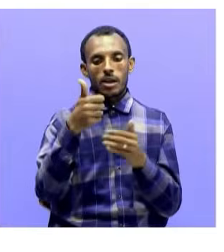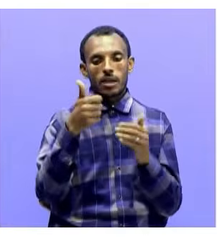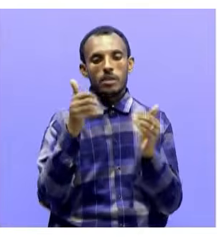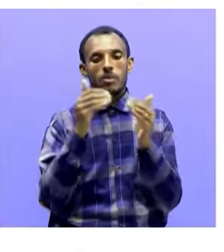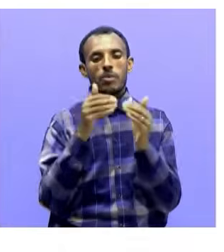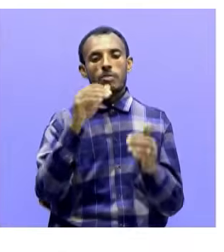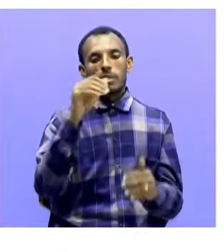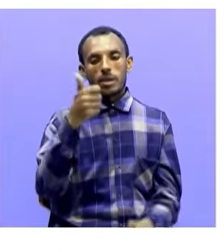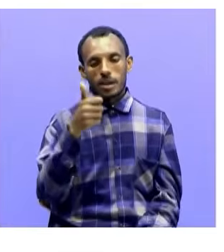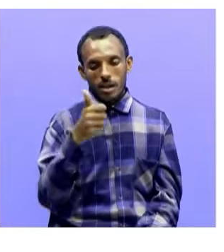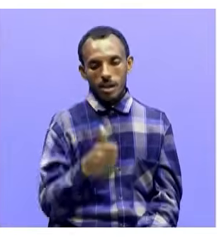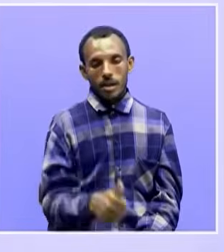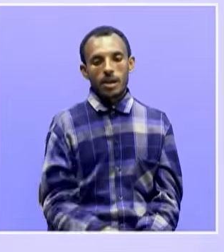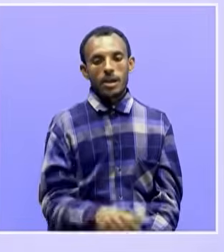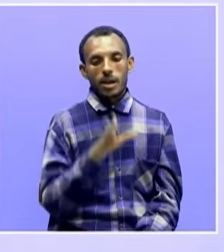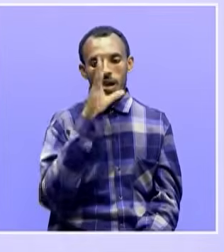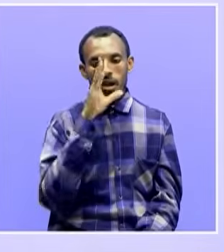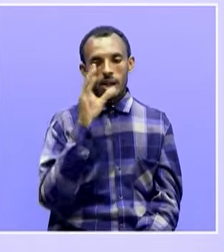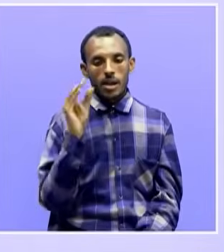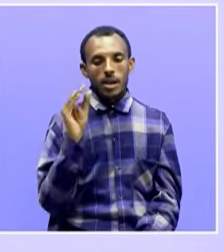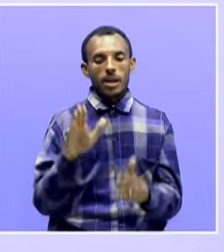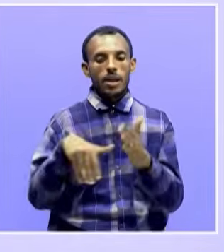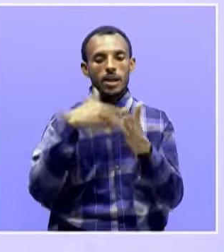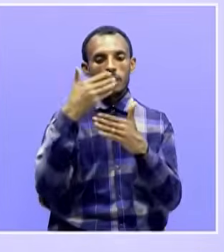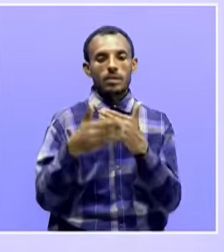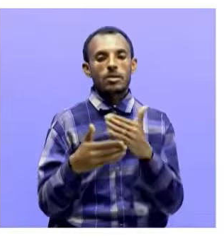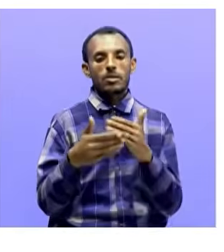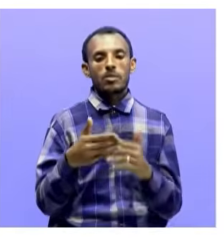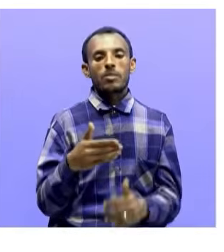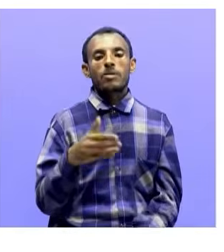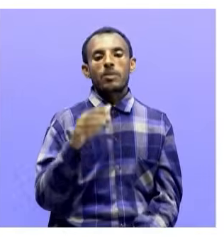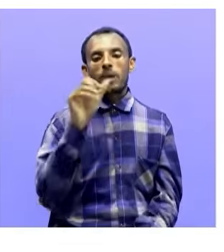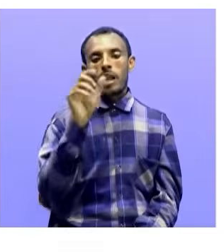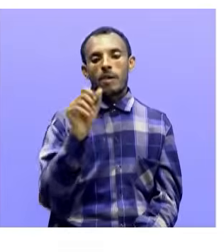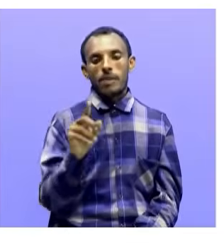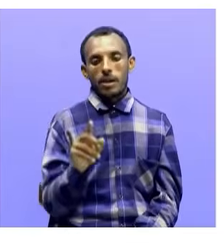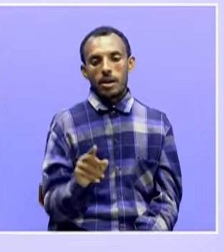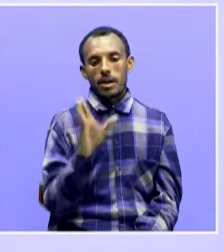again. And next to that we have 11,